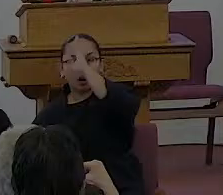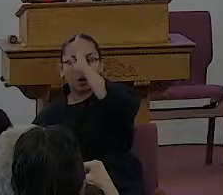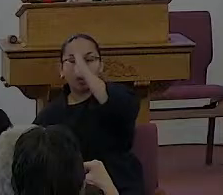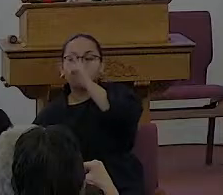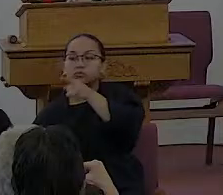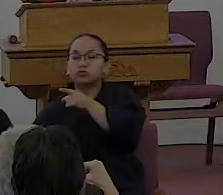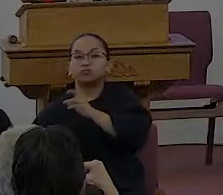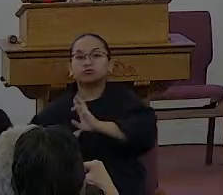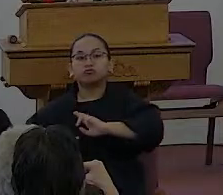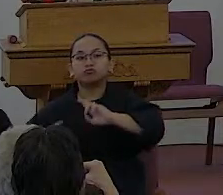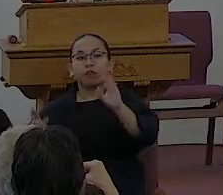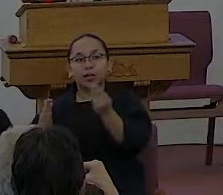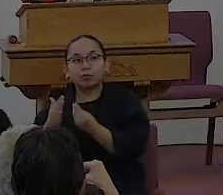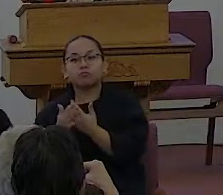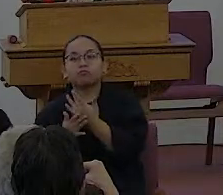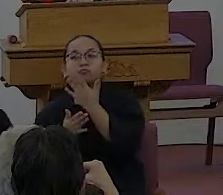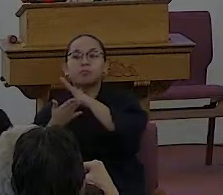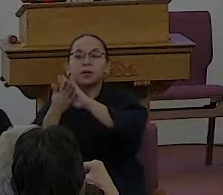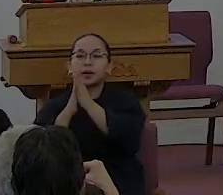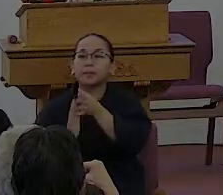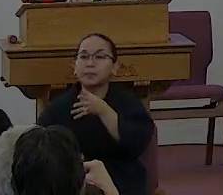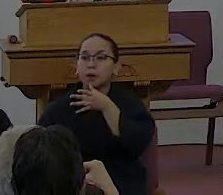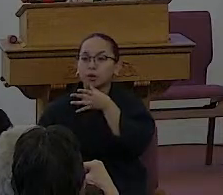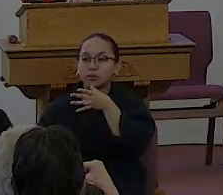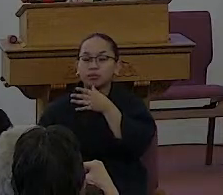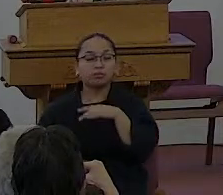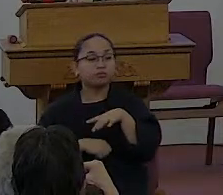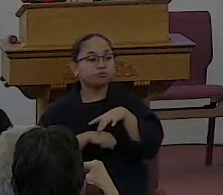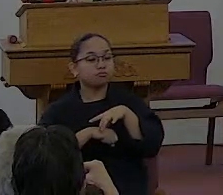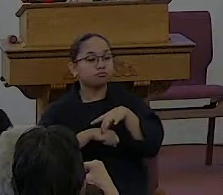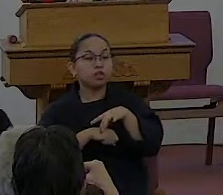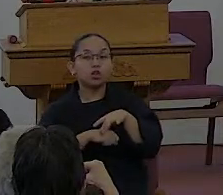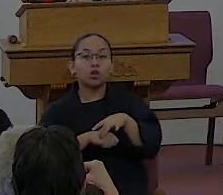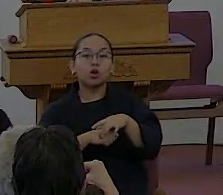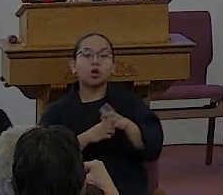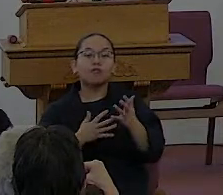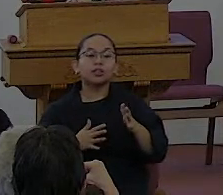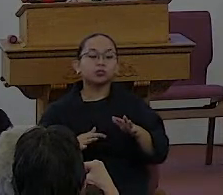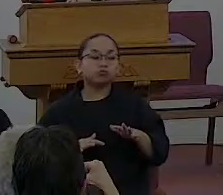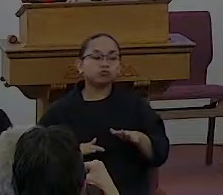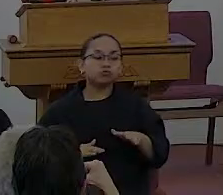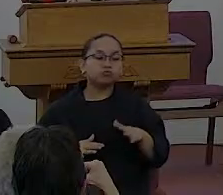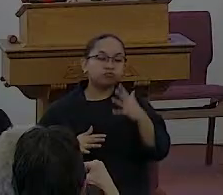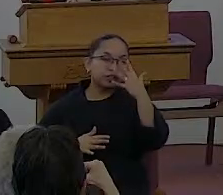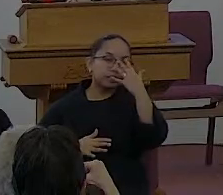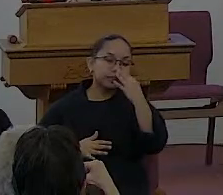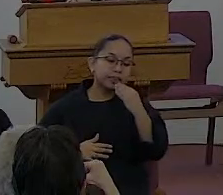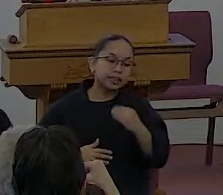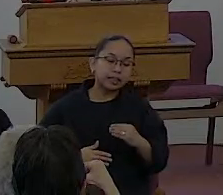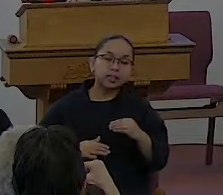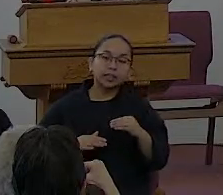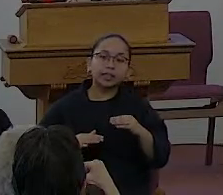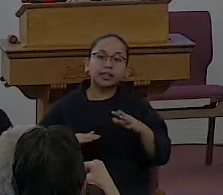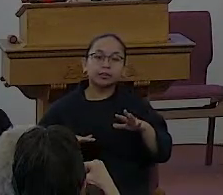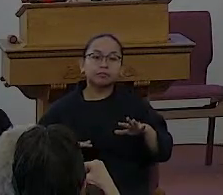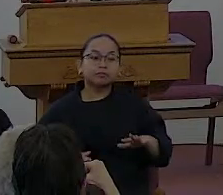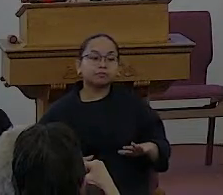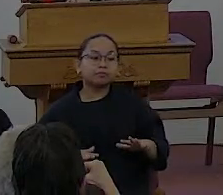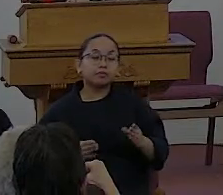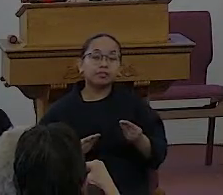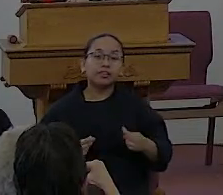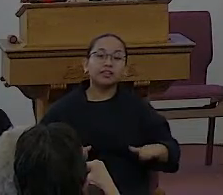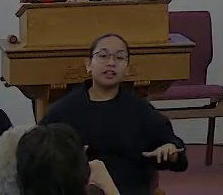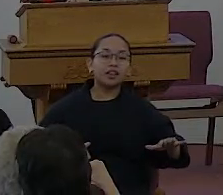to blossom into motherhood. The earth has rested under a mantle of sleep. The land has been wrapped